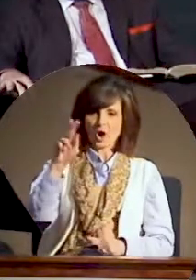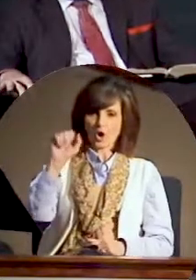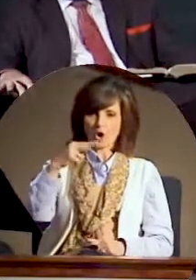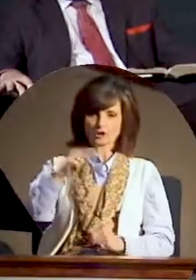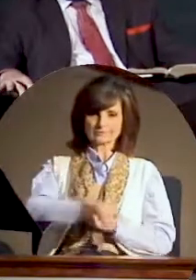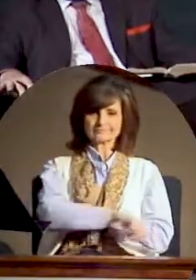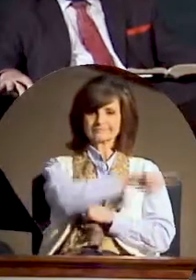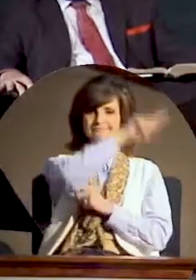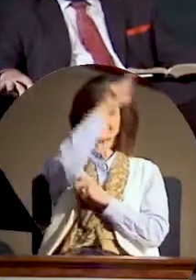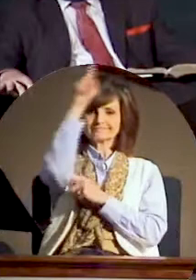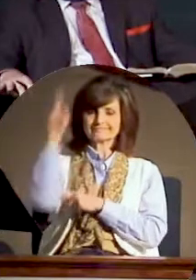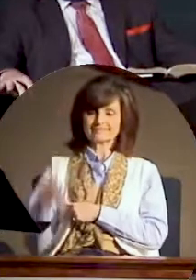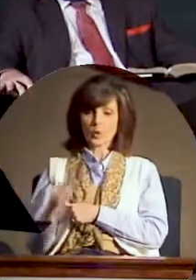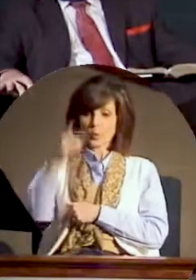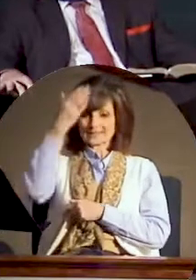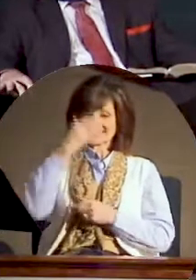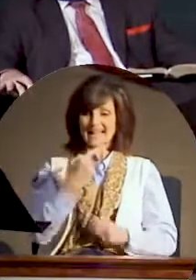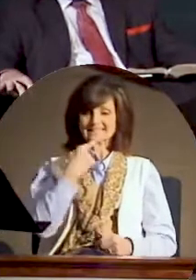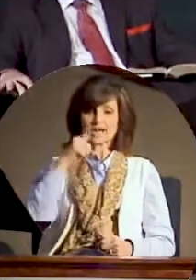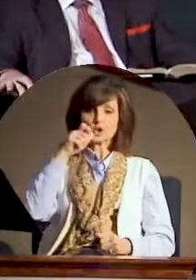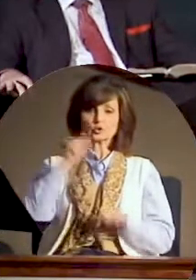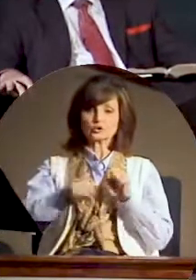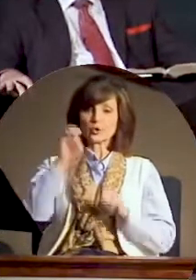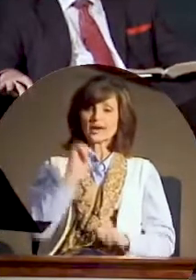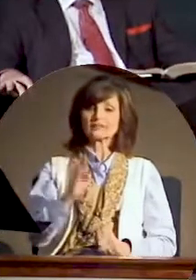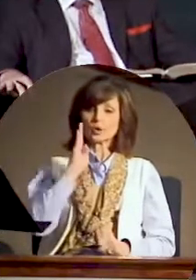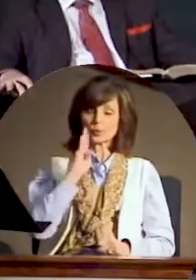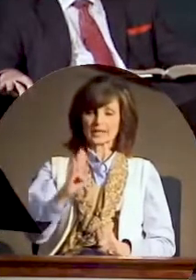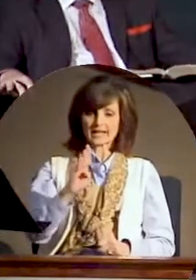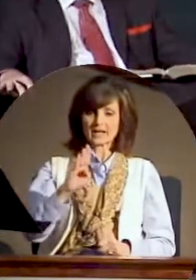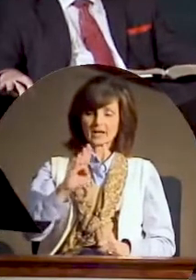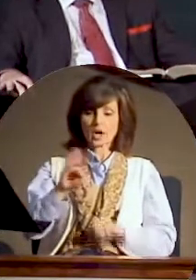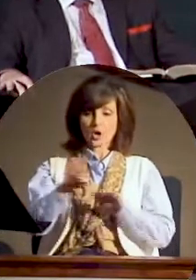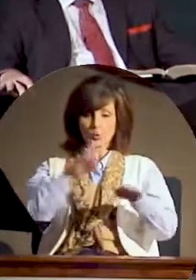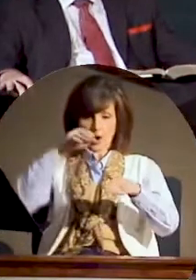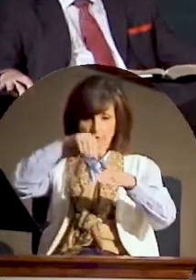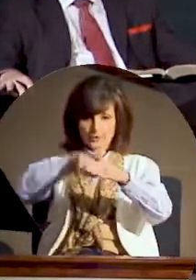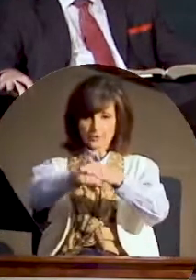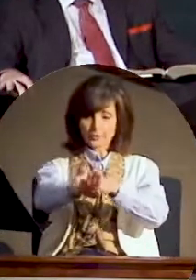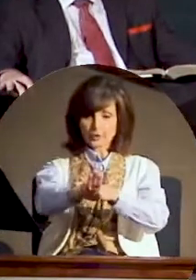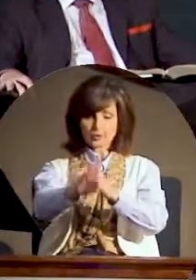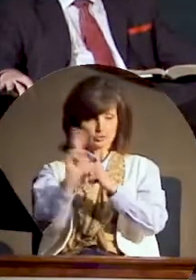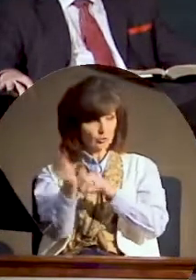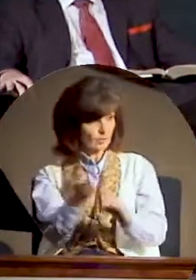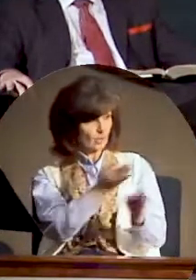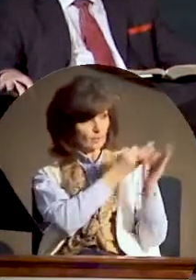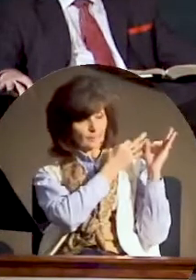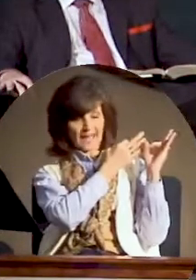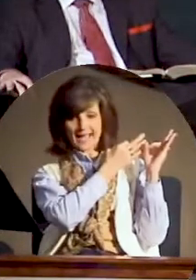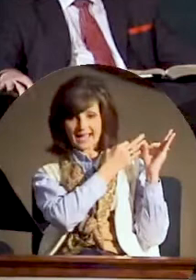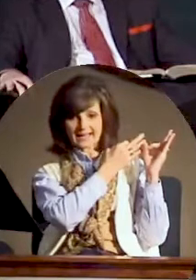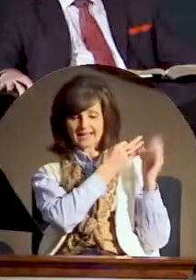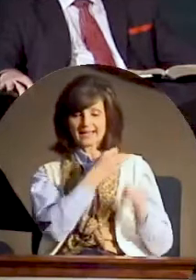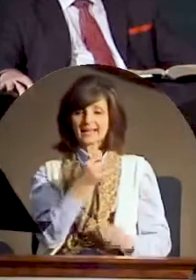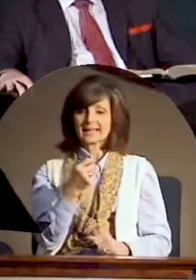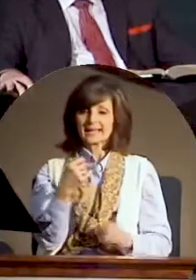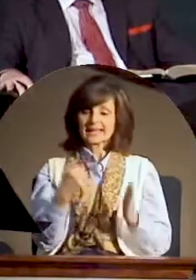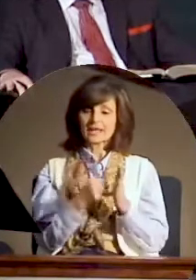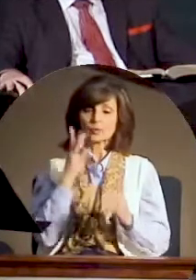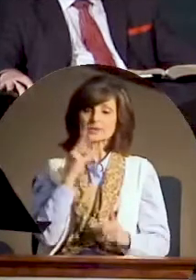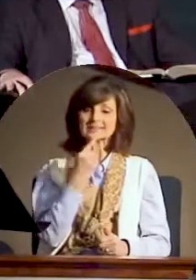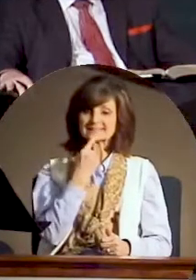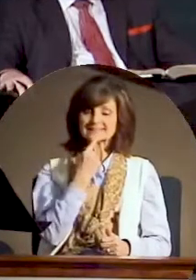ark, it says this: whosoever will. But when you walk through the ark and turn around and look at the other side, it'll